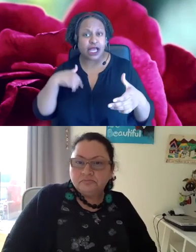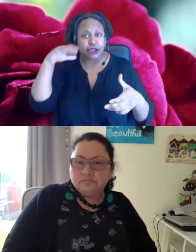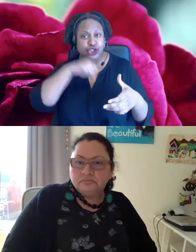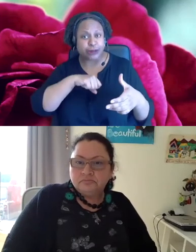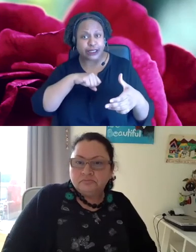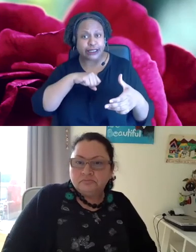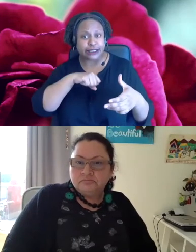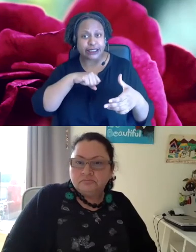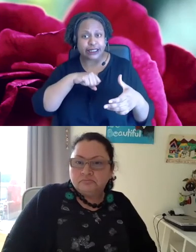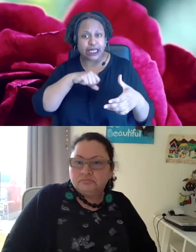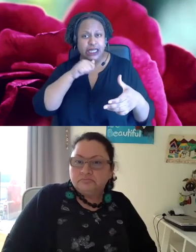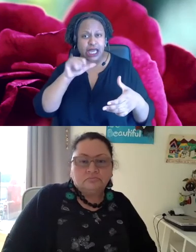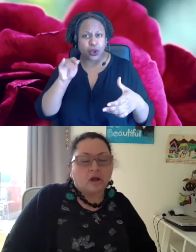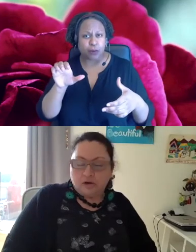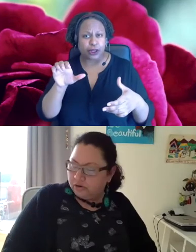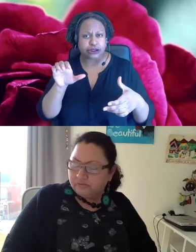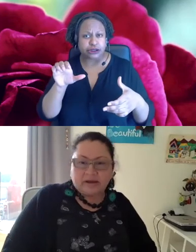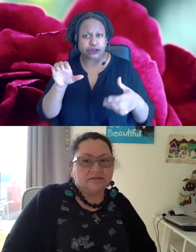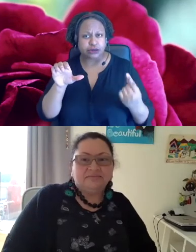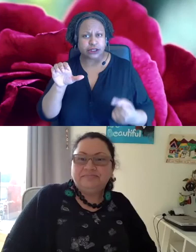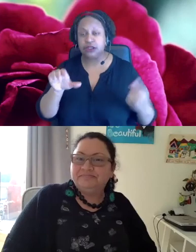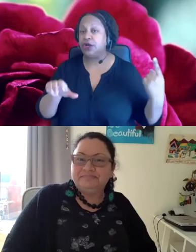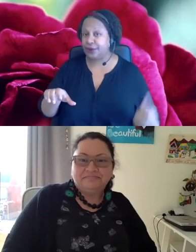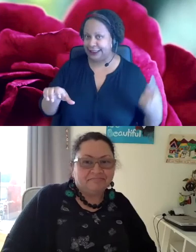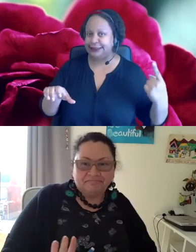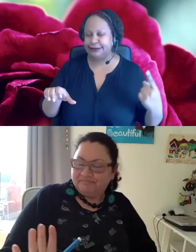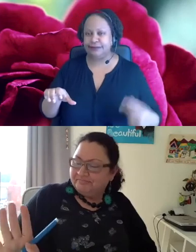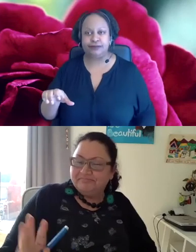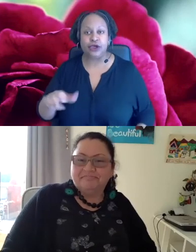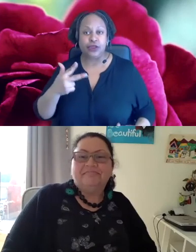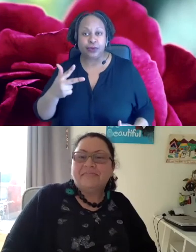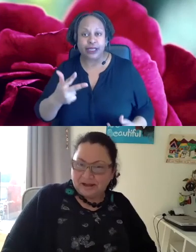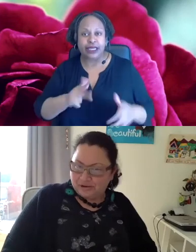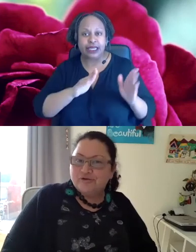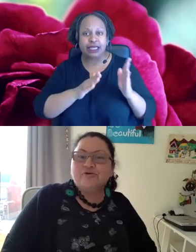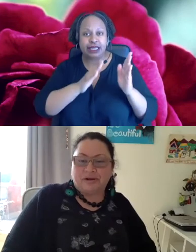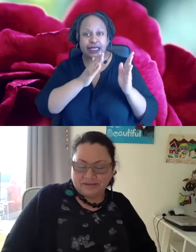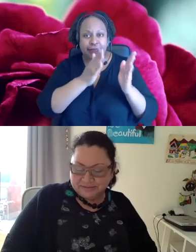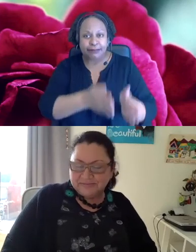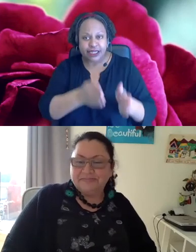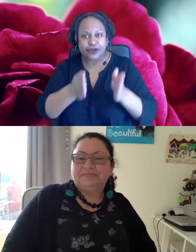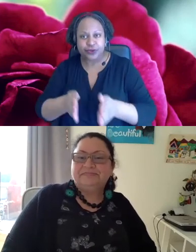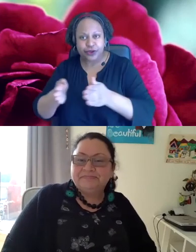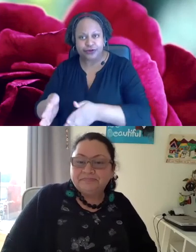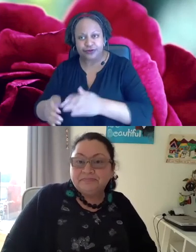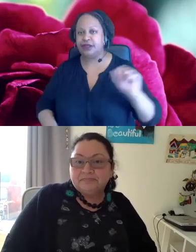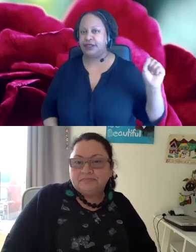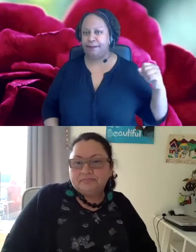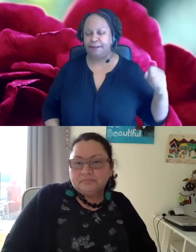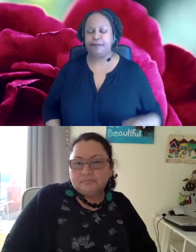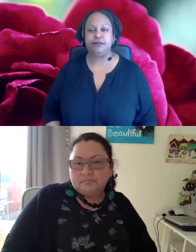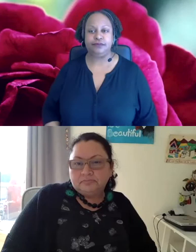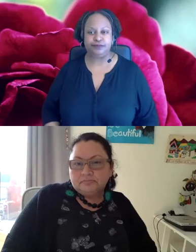is not a corporation. It is. Correct. It is 3 people or whatever. Correct. Okay. In